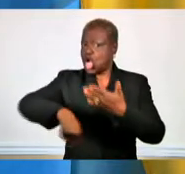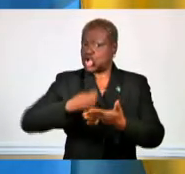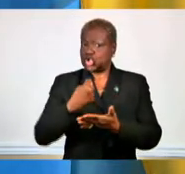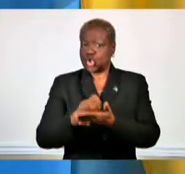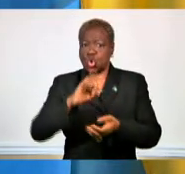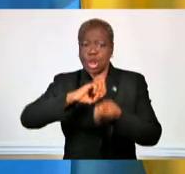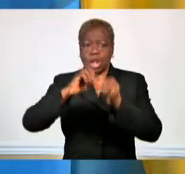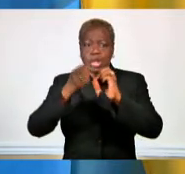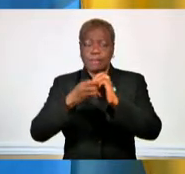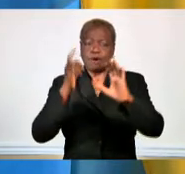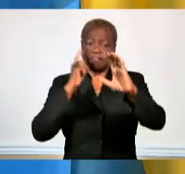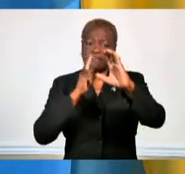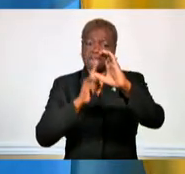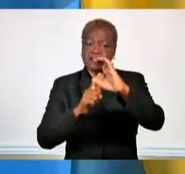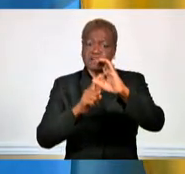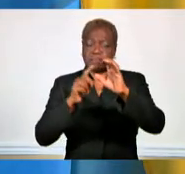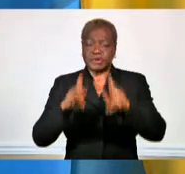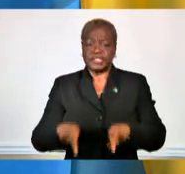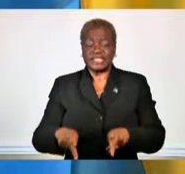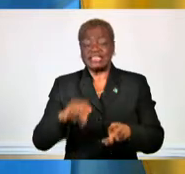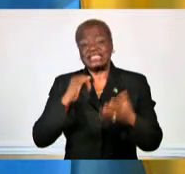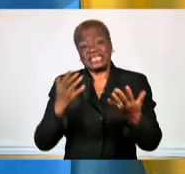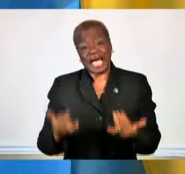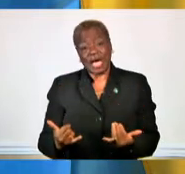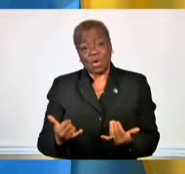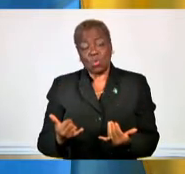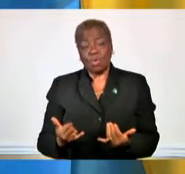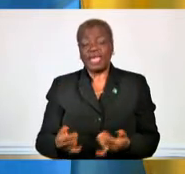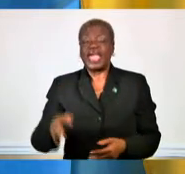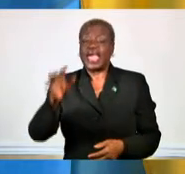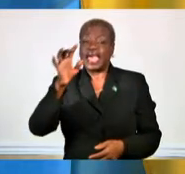of confirmed cases is now